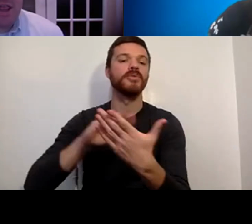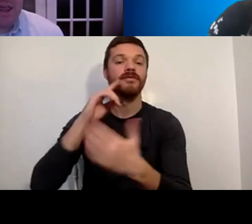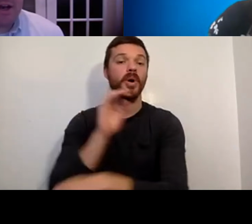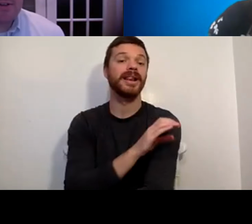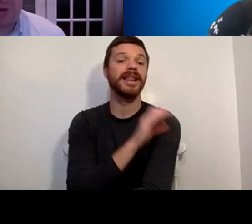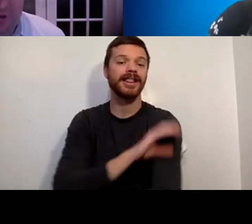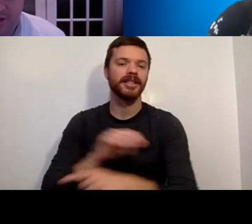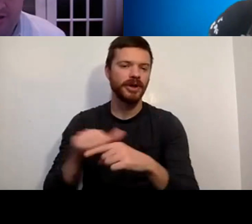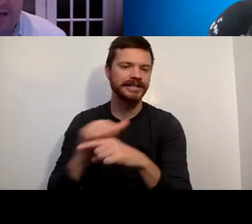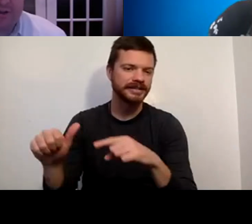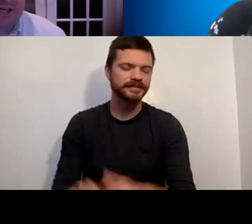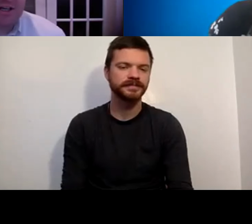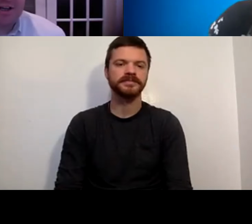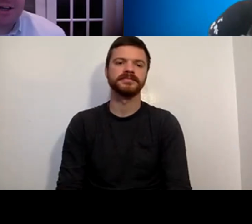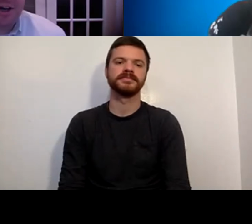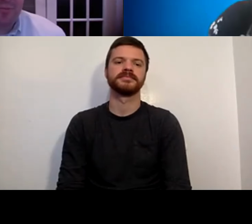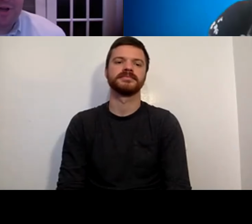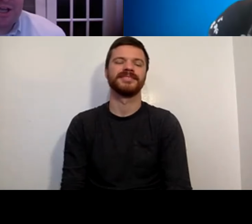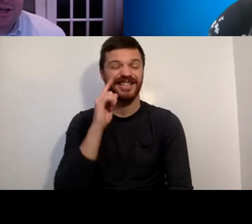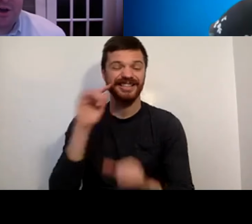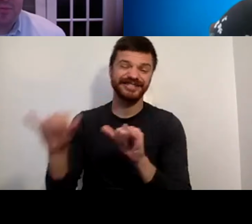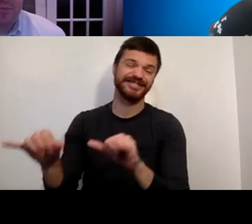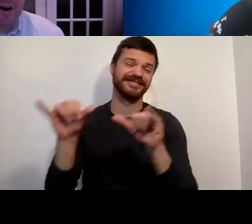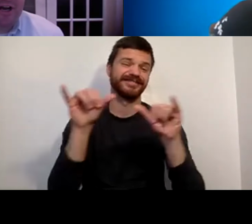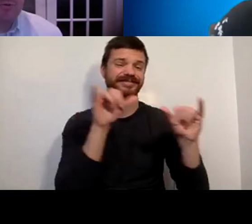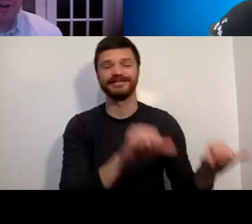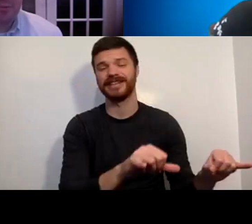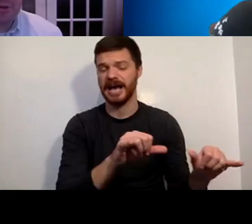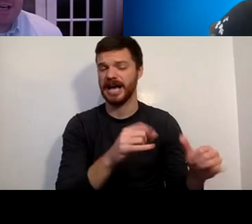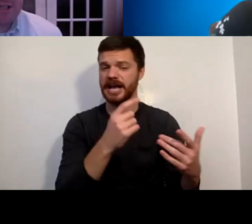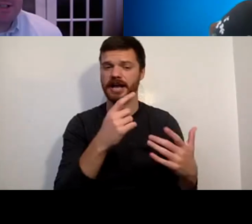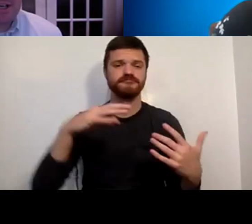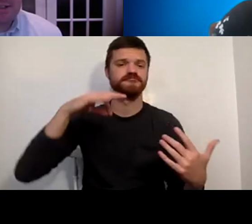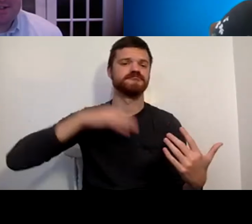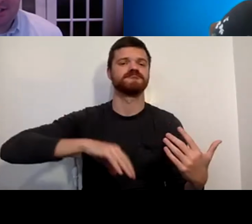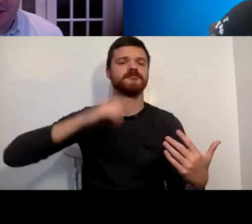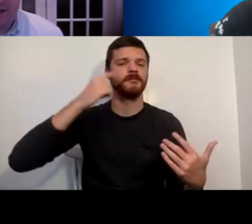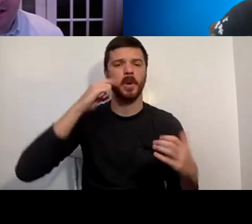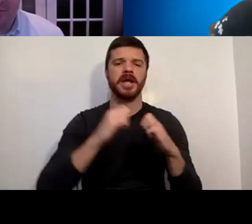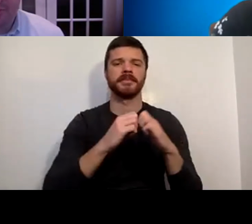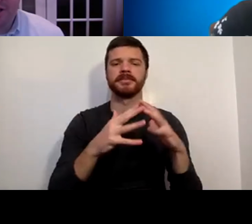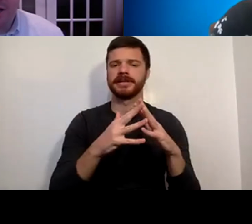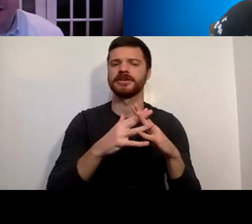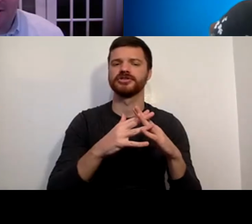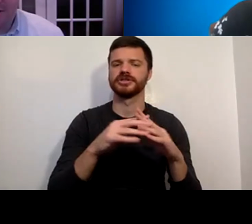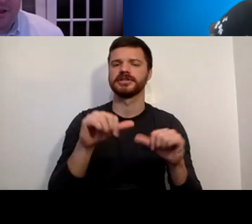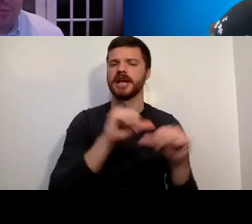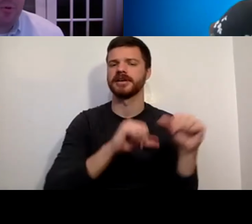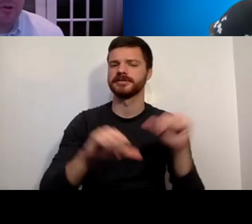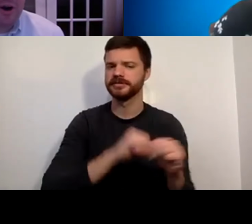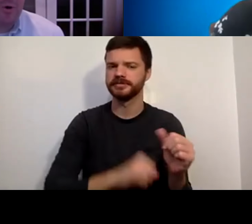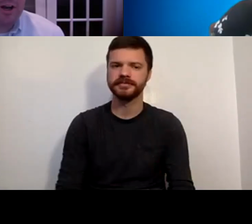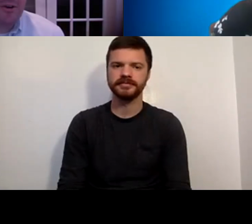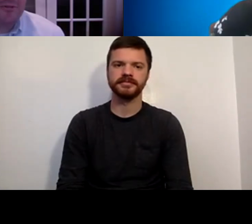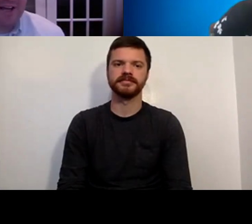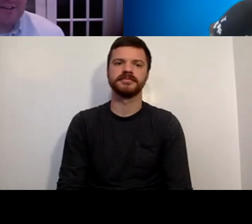And I think that a similar analogy could be very useful in implementation science. And there are people that